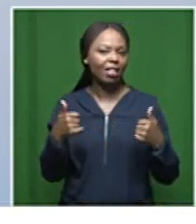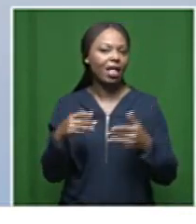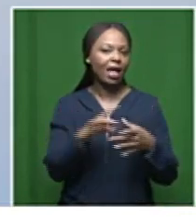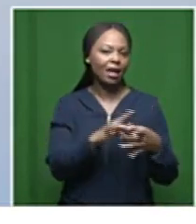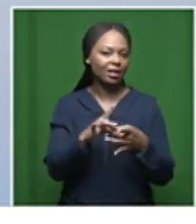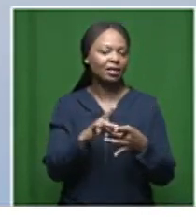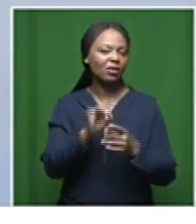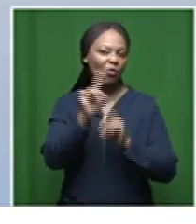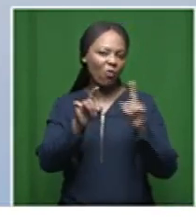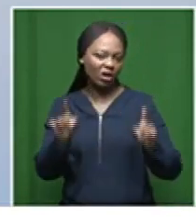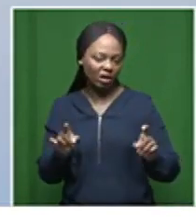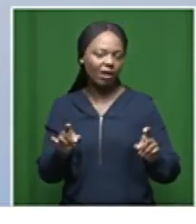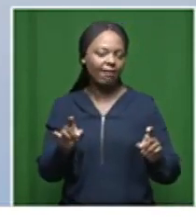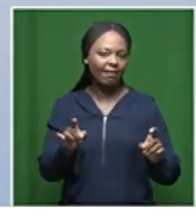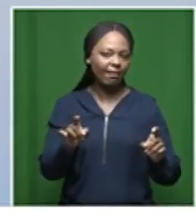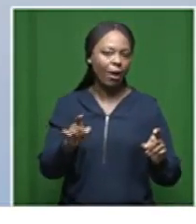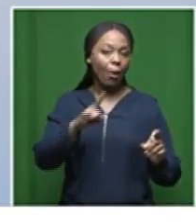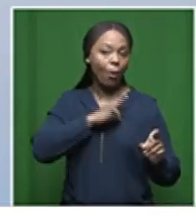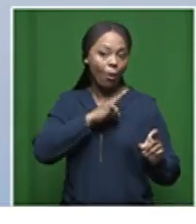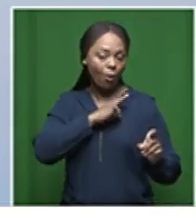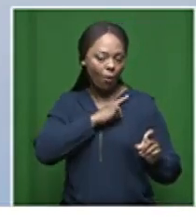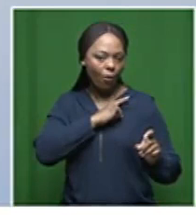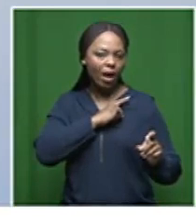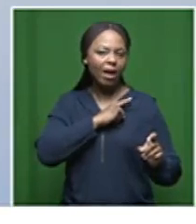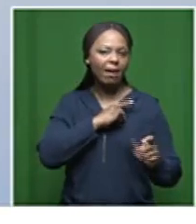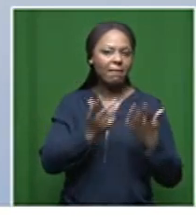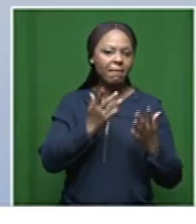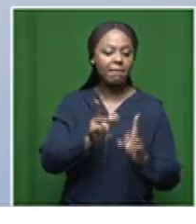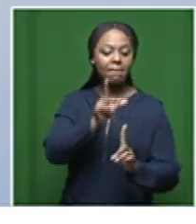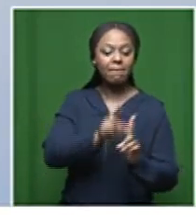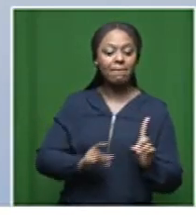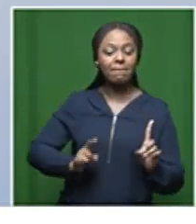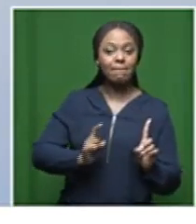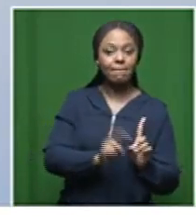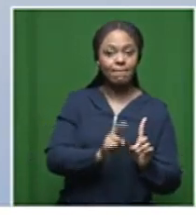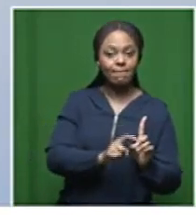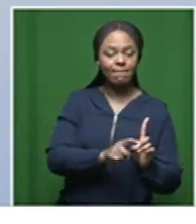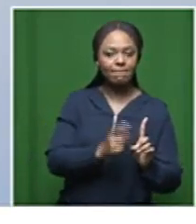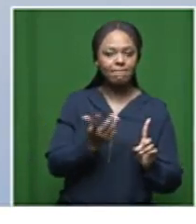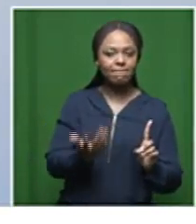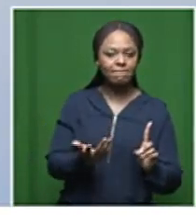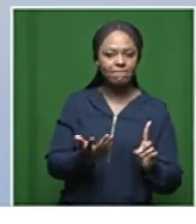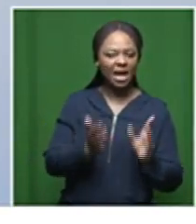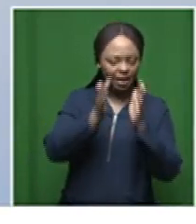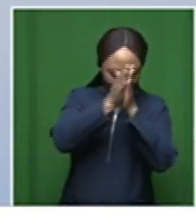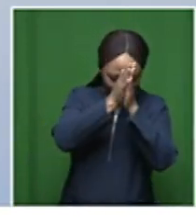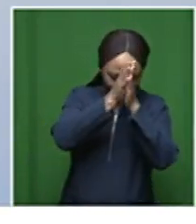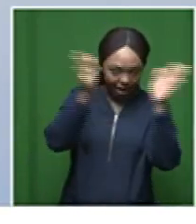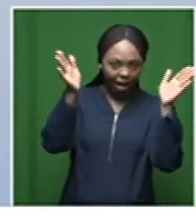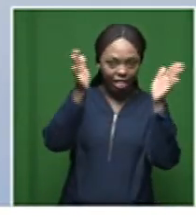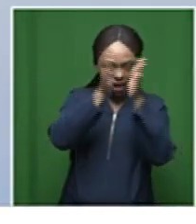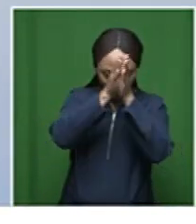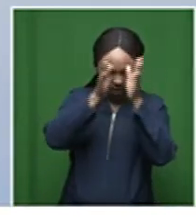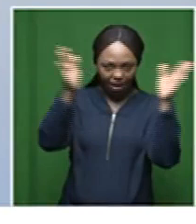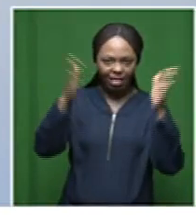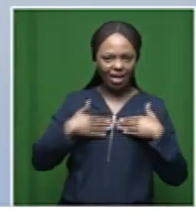questions pertaining to whether one has been is in general still